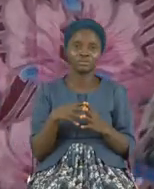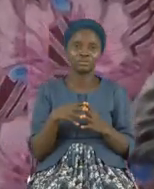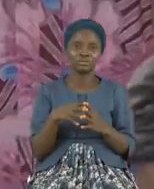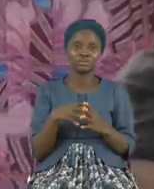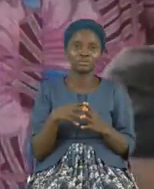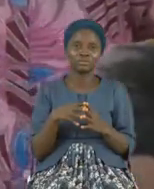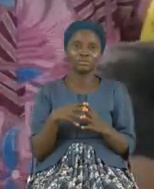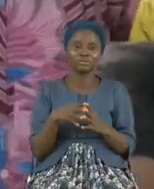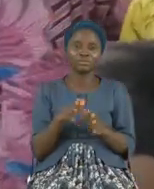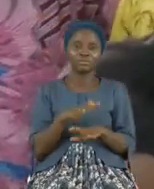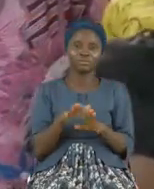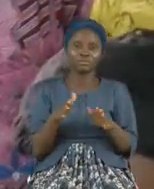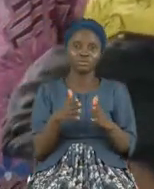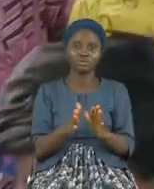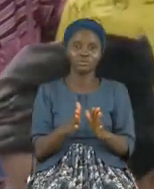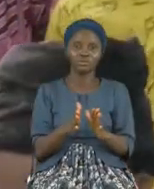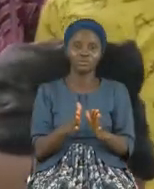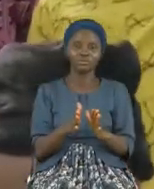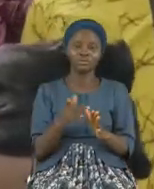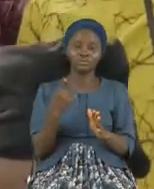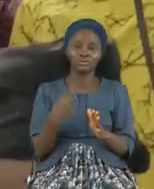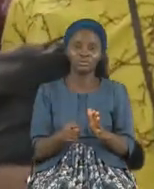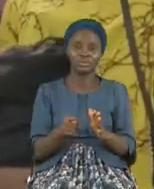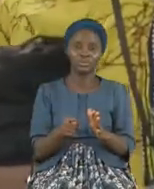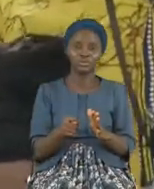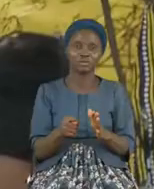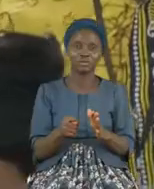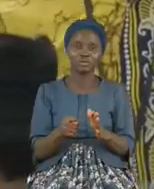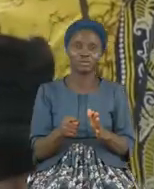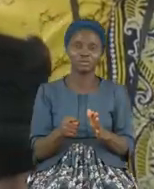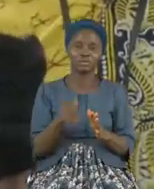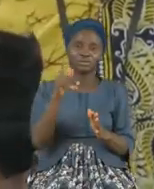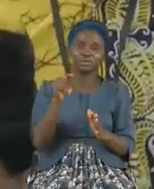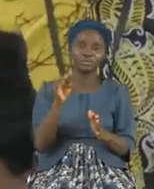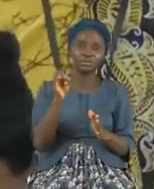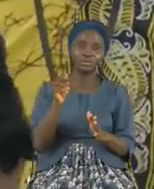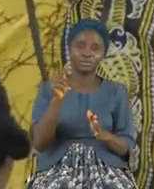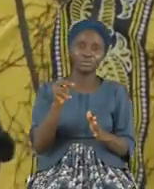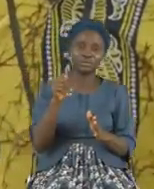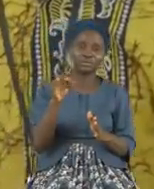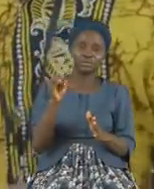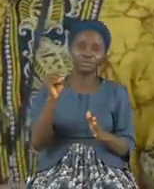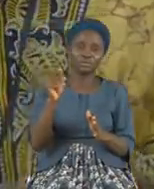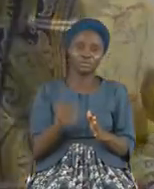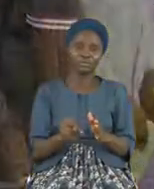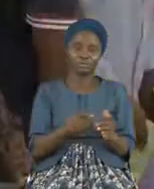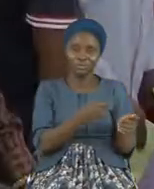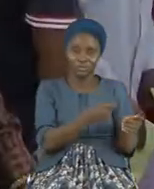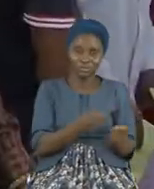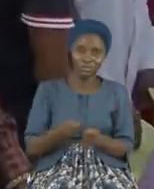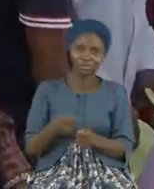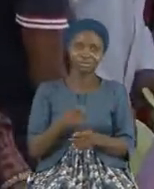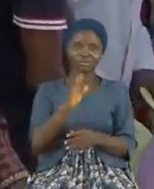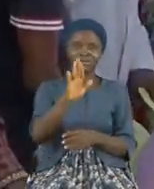Don't let temptation drag your feet into defeat.